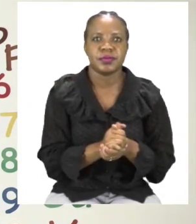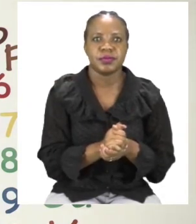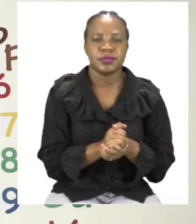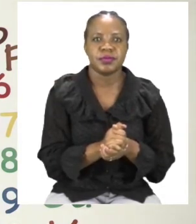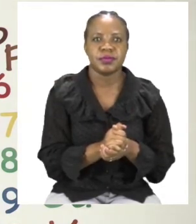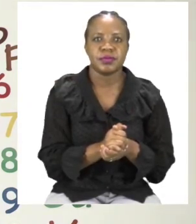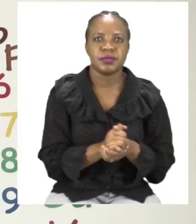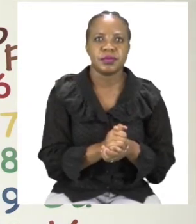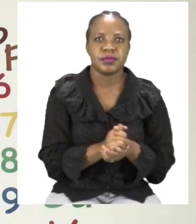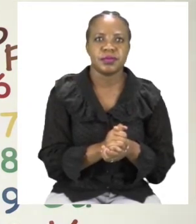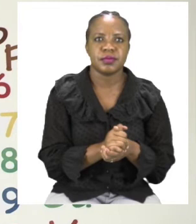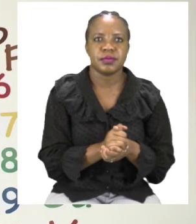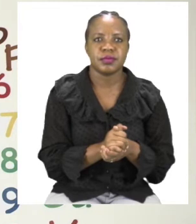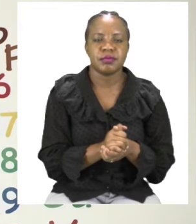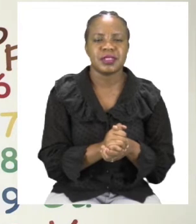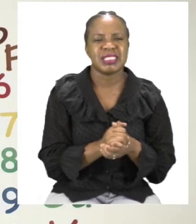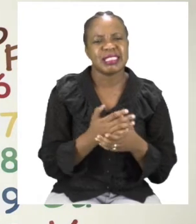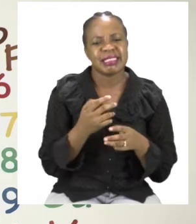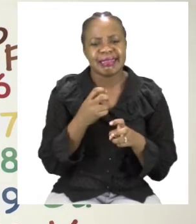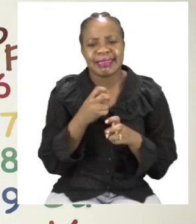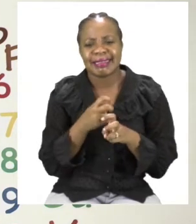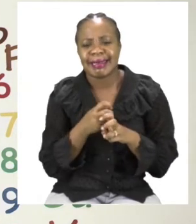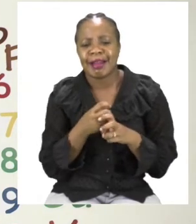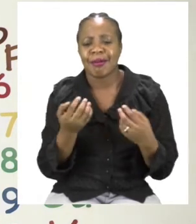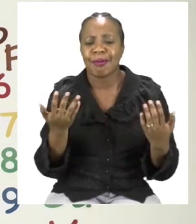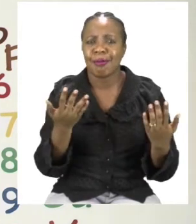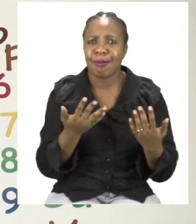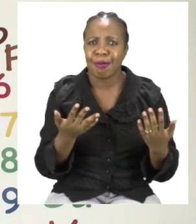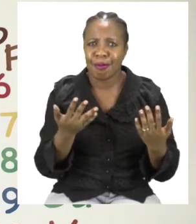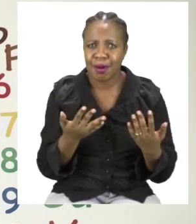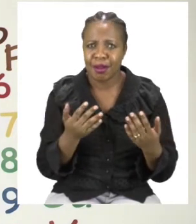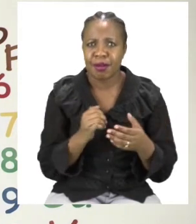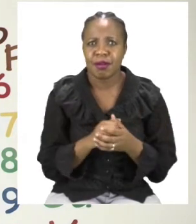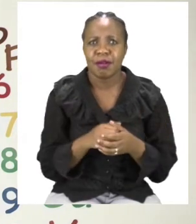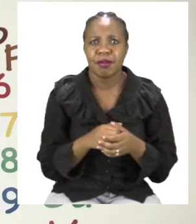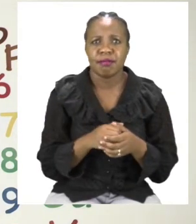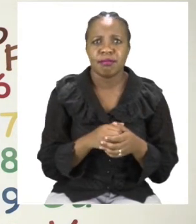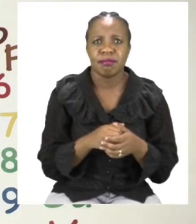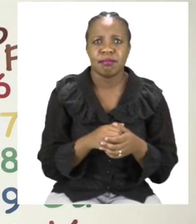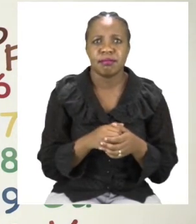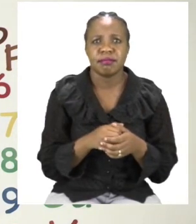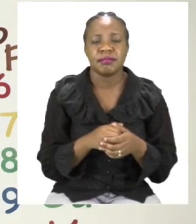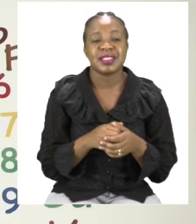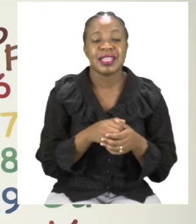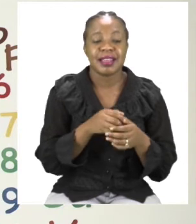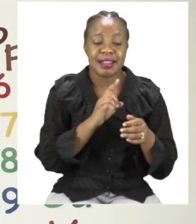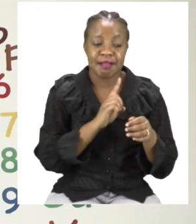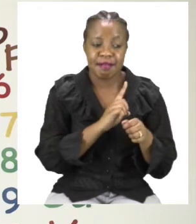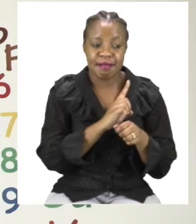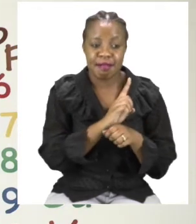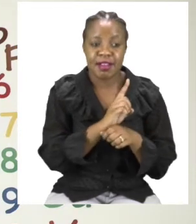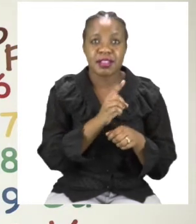So the trick here, grade 3s, is that whatever answer you get from the first one, you need